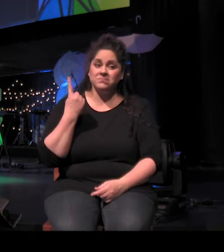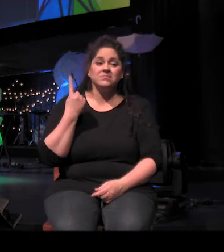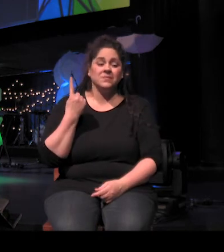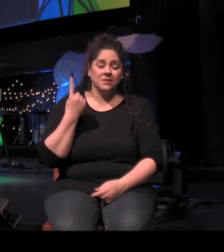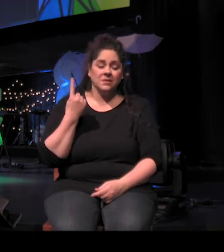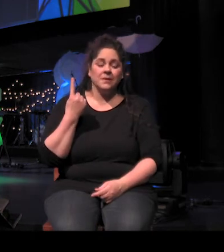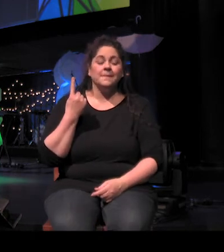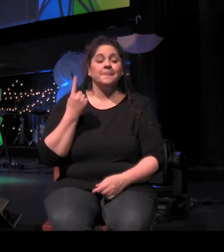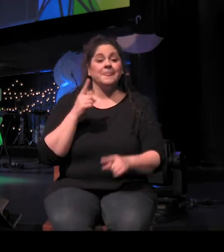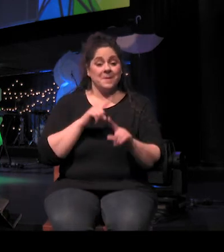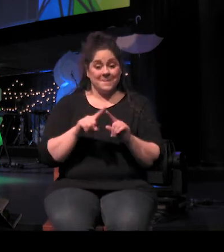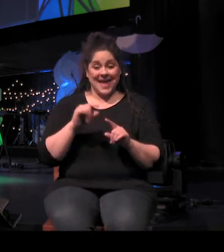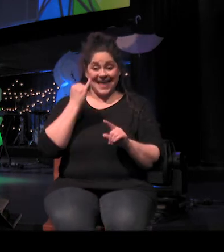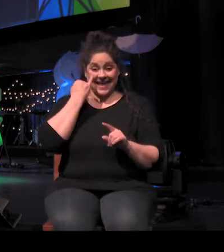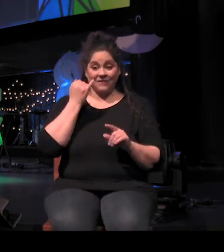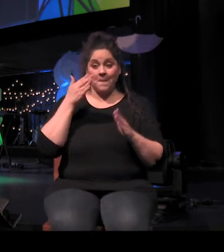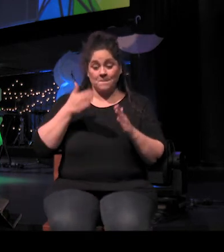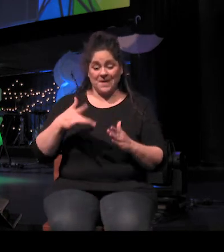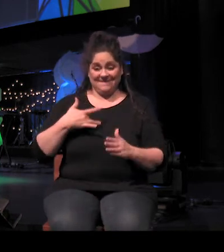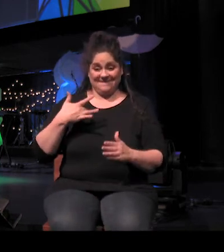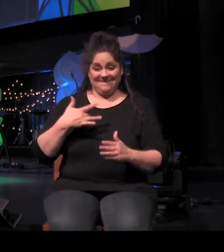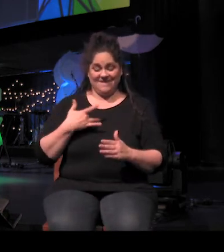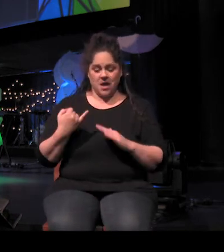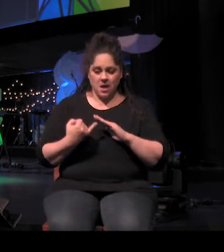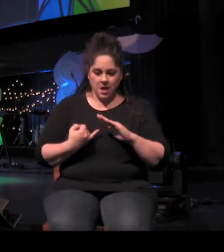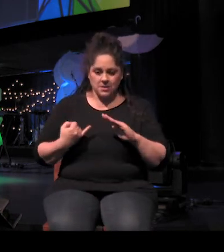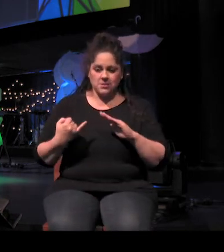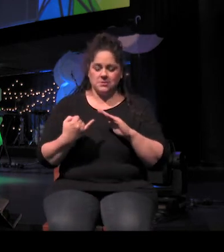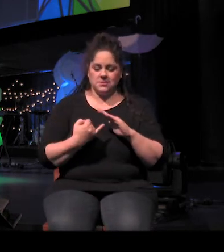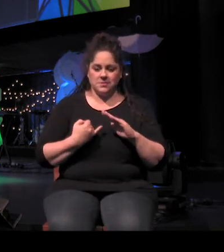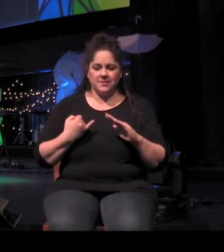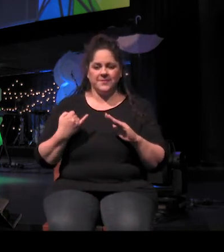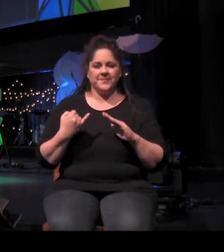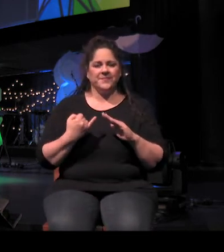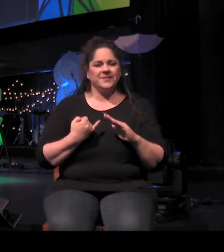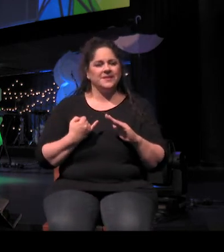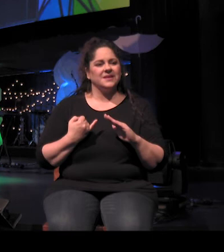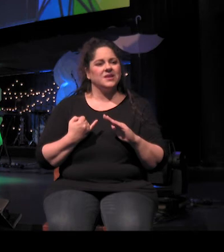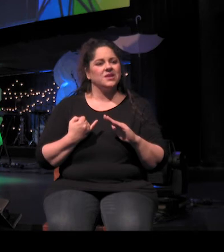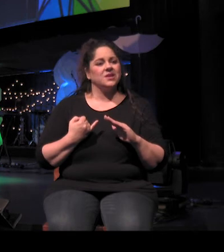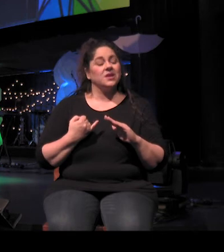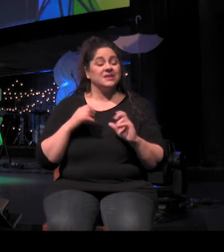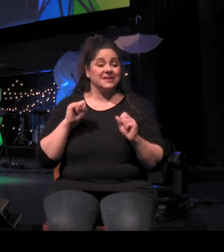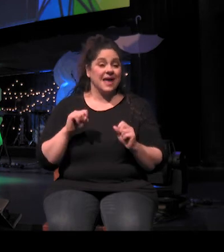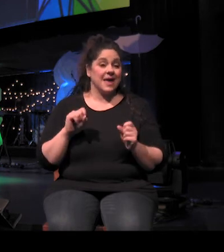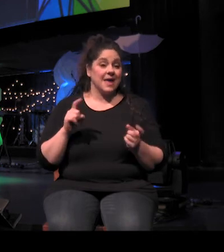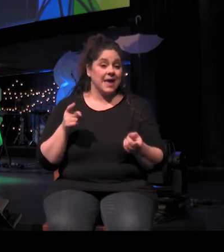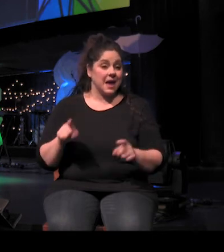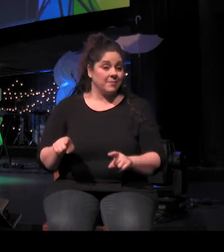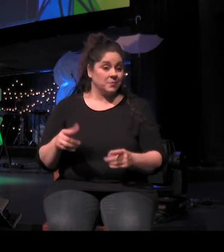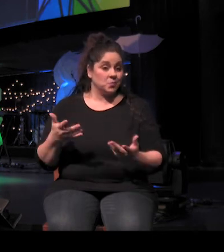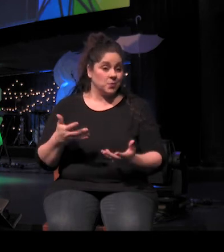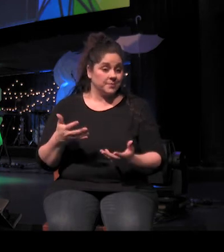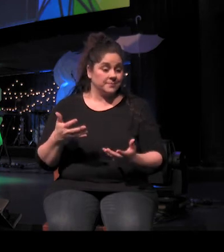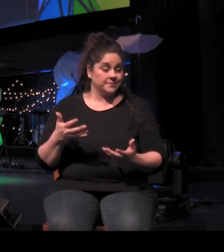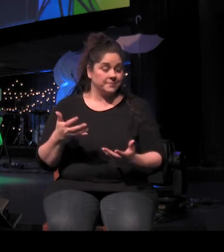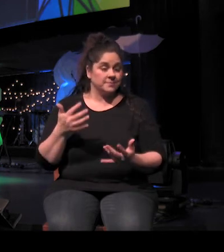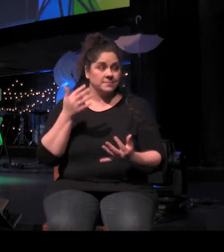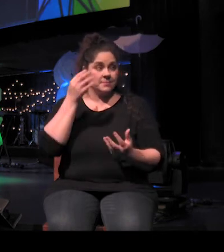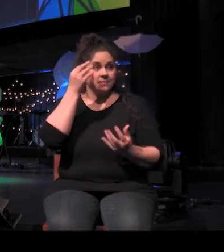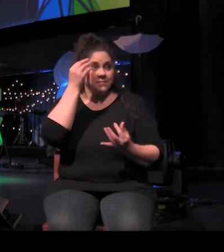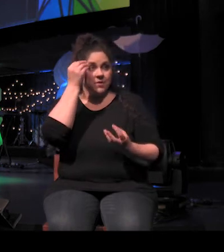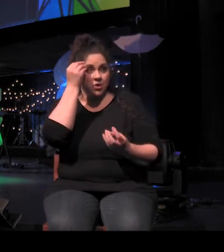What happens when somebody deals with isolation, experiences isolation, very easily it can turn into these thoughts and